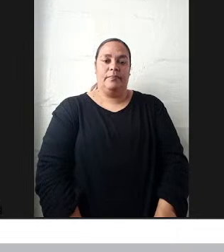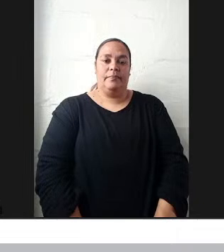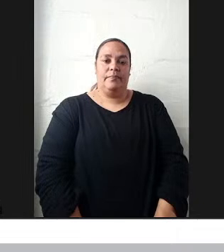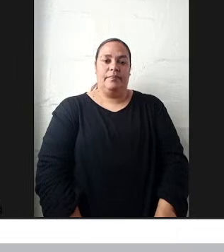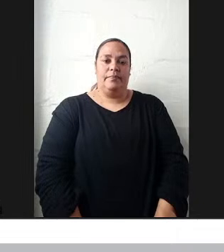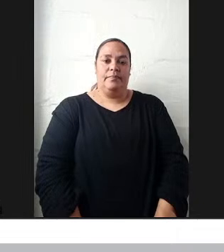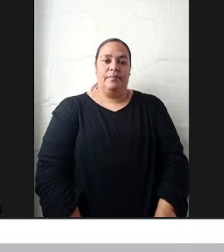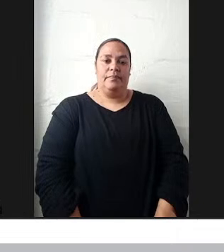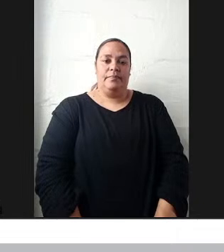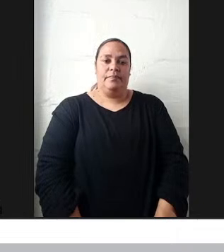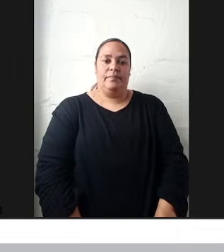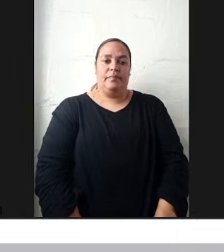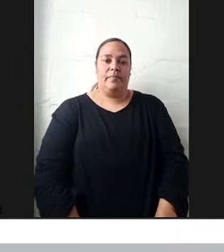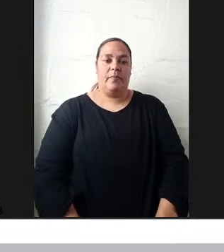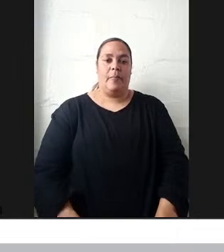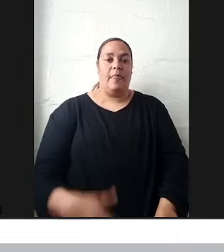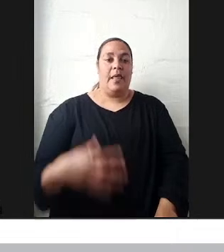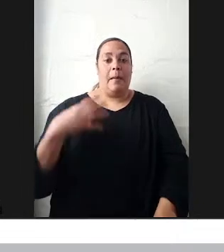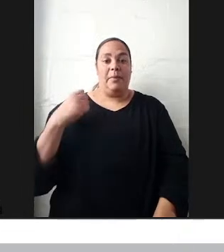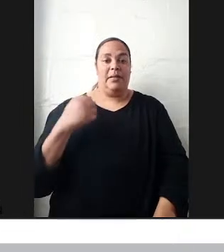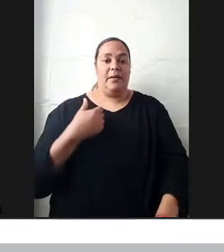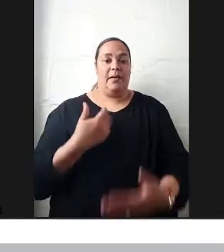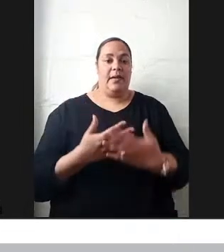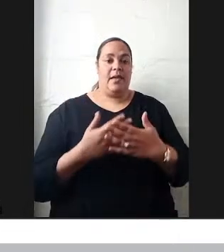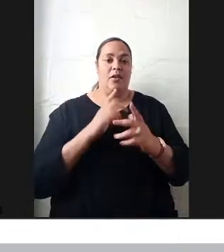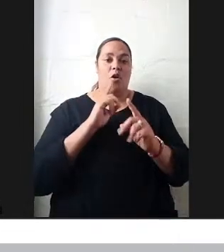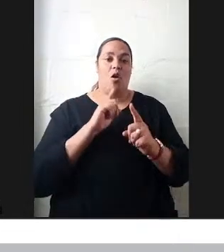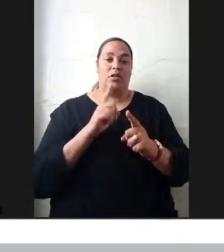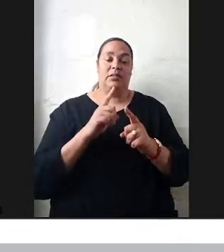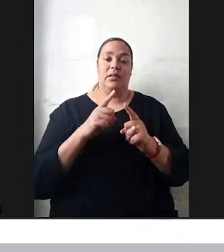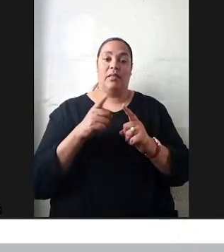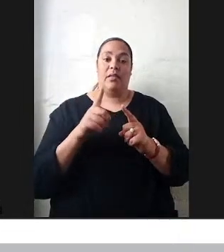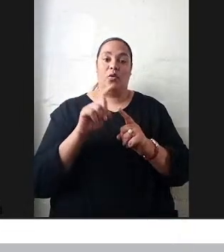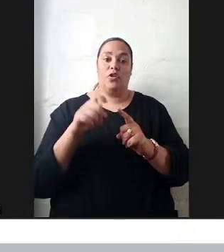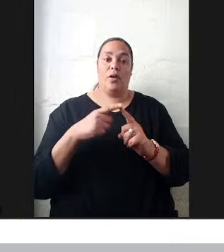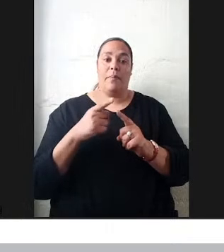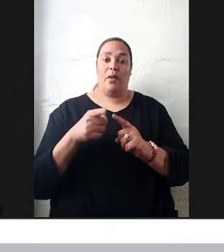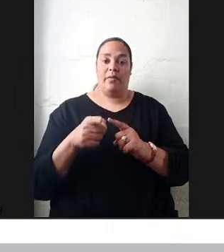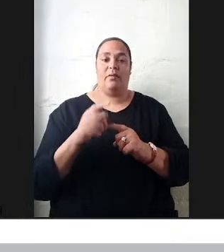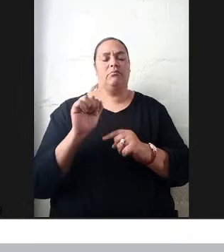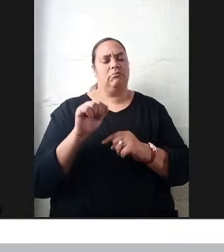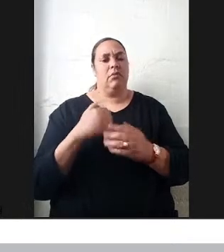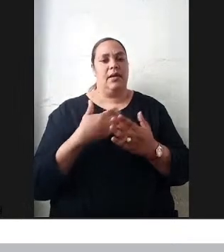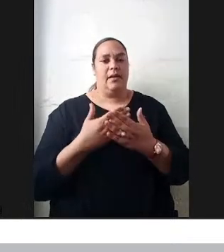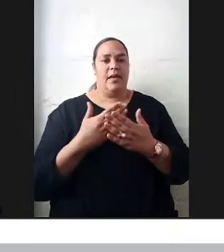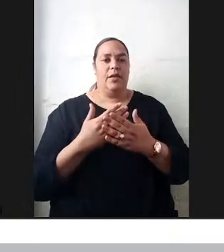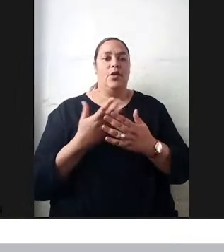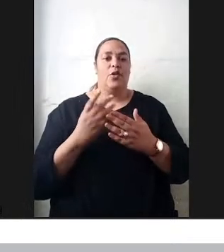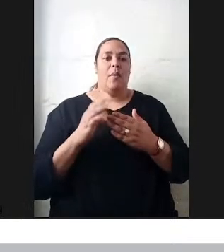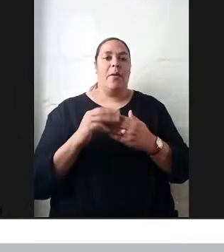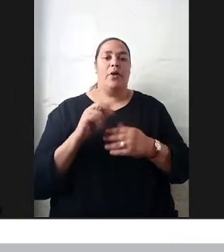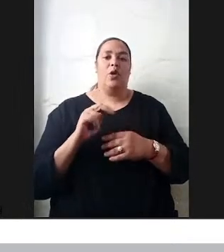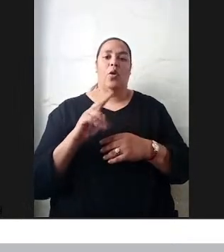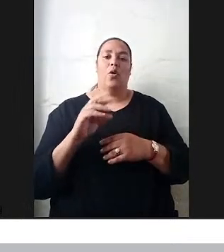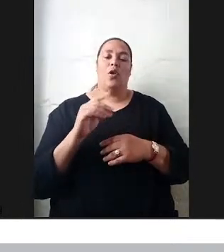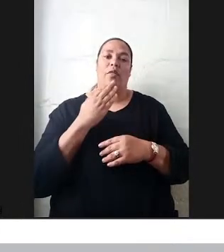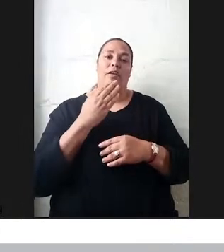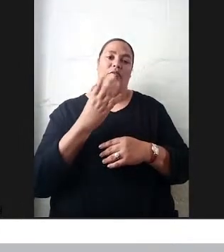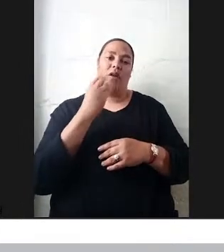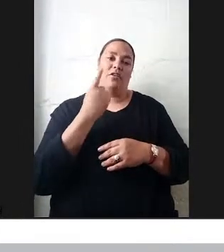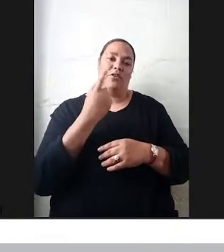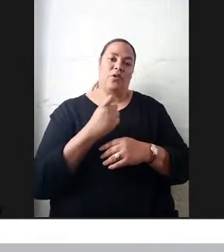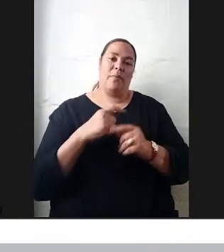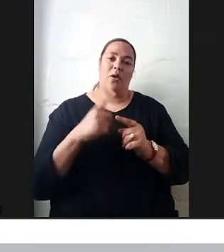Minister, should I go ahead and just answer the question on the entities? Yeah, thank you. Member Nkondlo, thank you for that. I think one of the things I